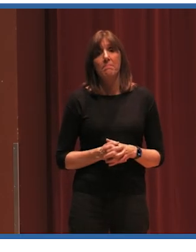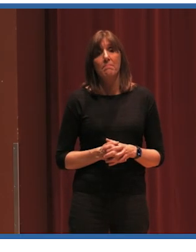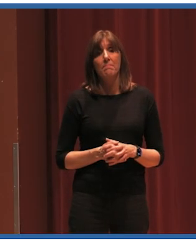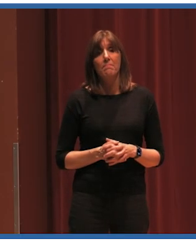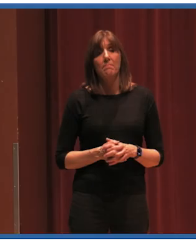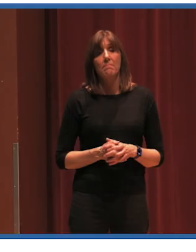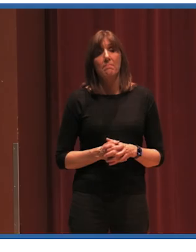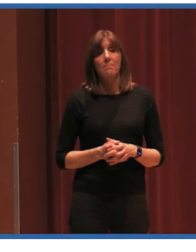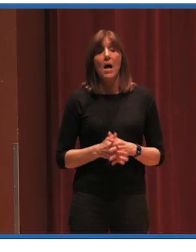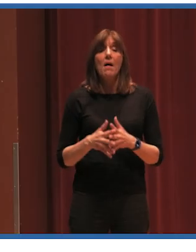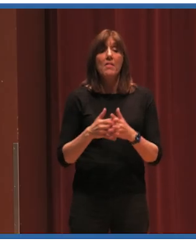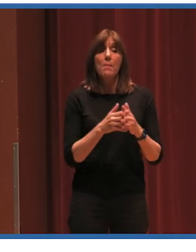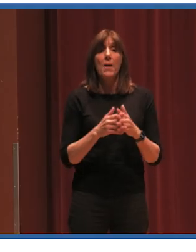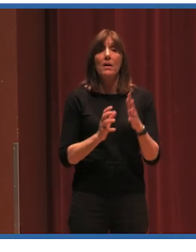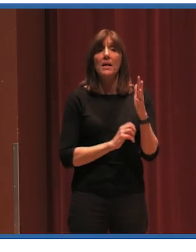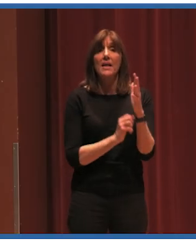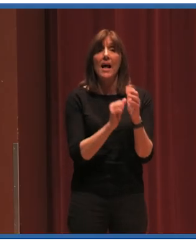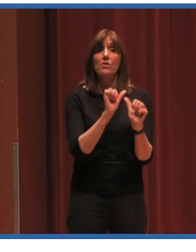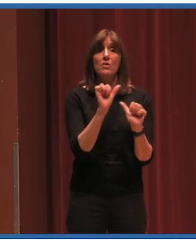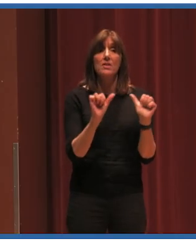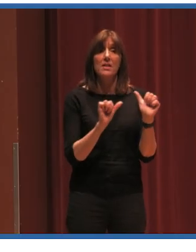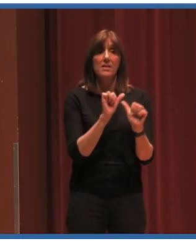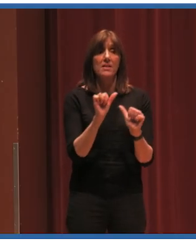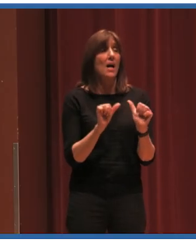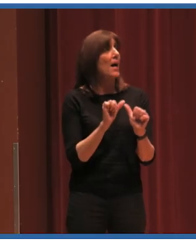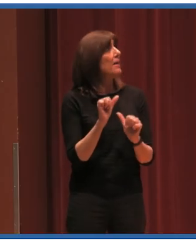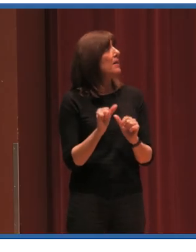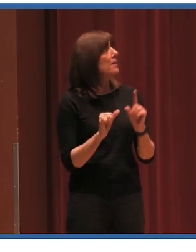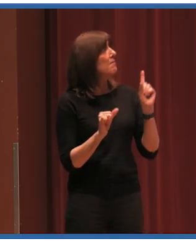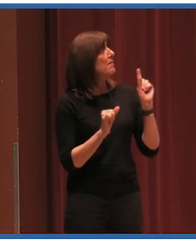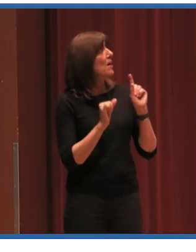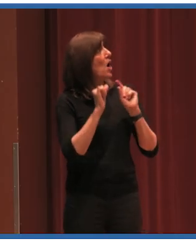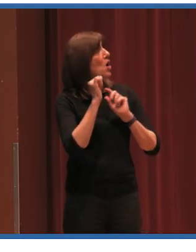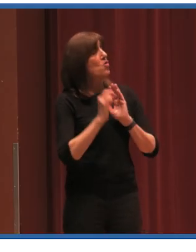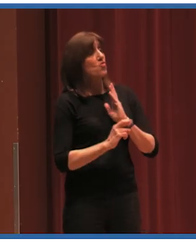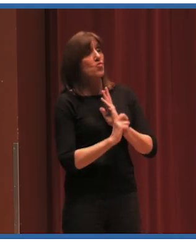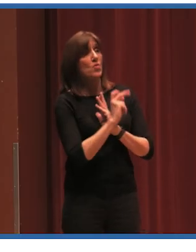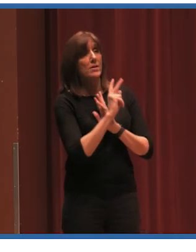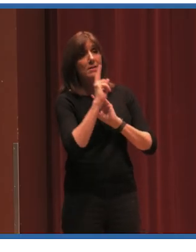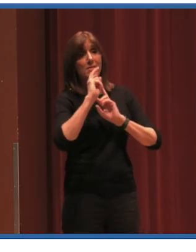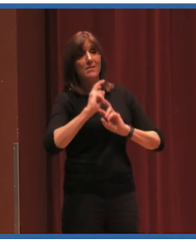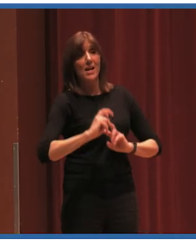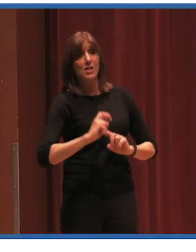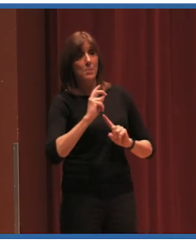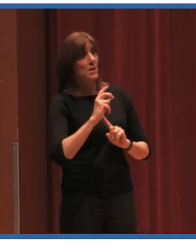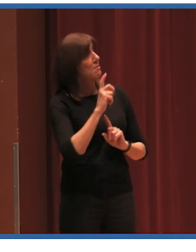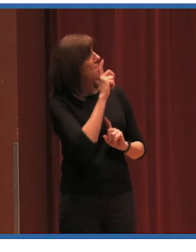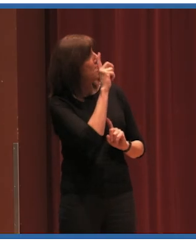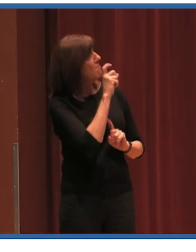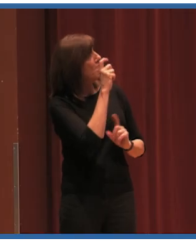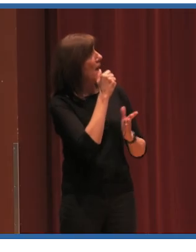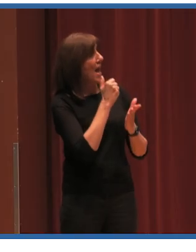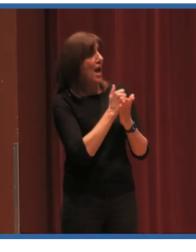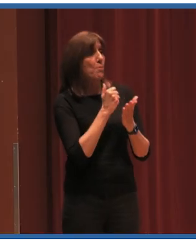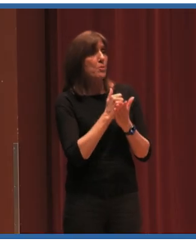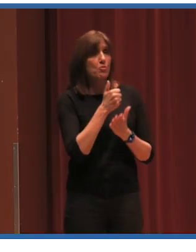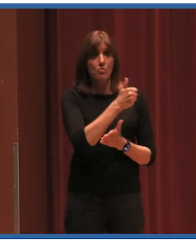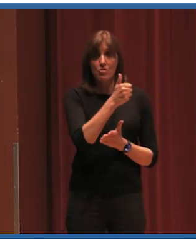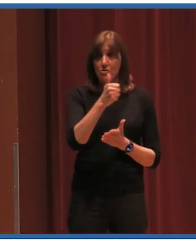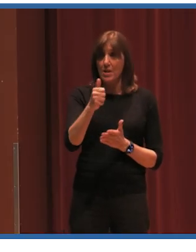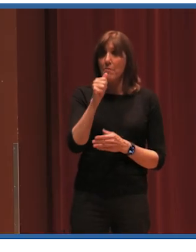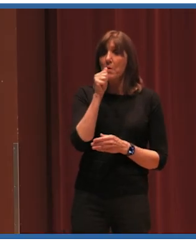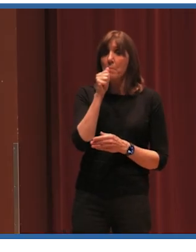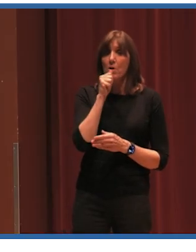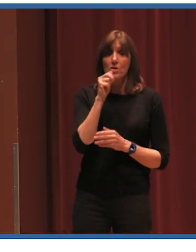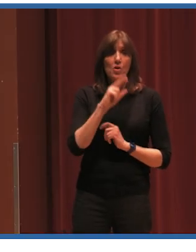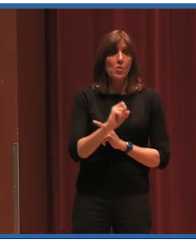The American Cancer Society's risk factor assessment can help you learn more about what factors might affect your personal cancer risk and actions you can take to lower